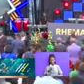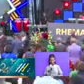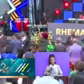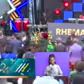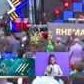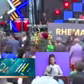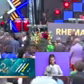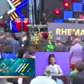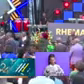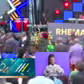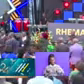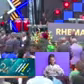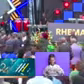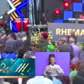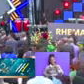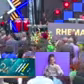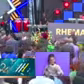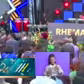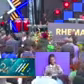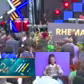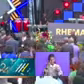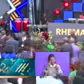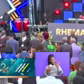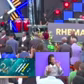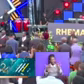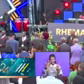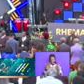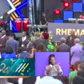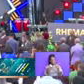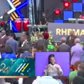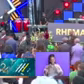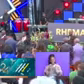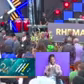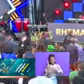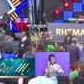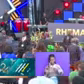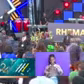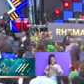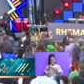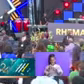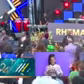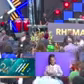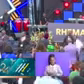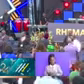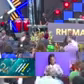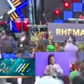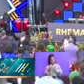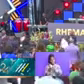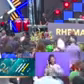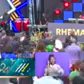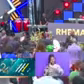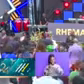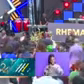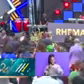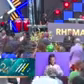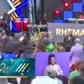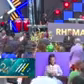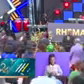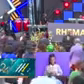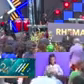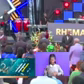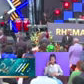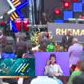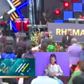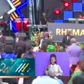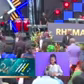fire receive it fire fire fire in the name of Jesus in the name of Jesus there